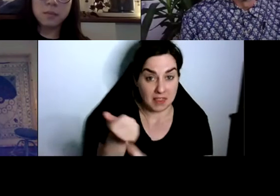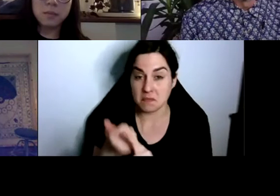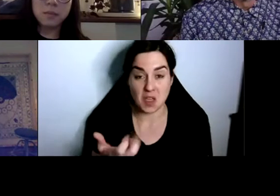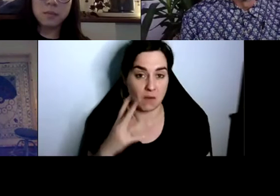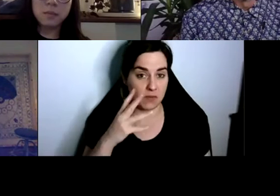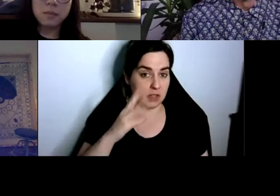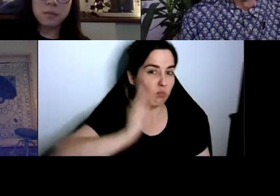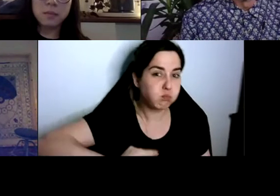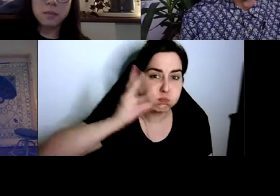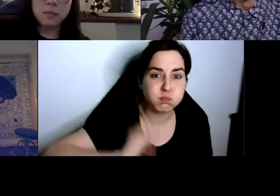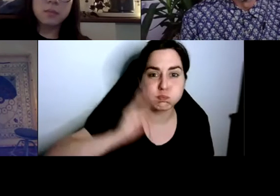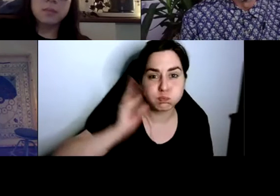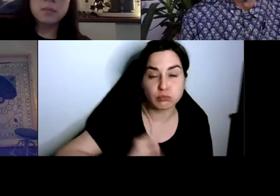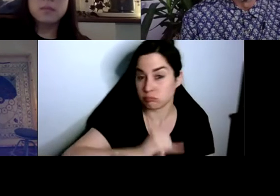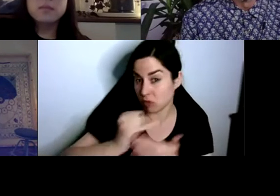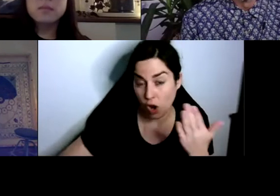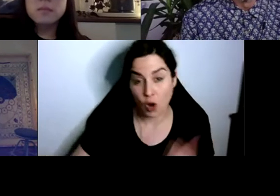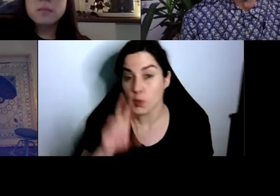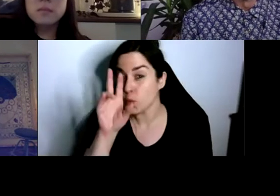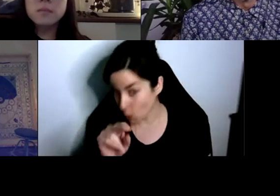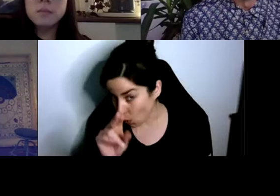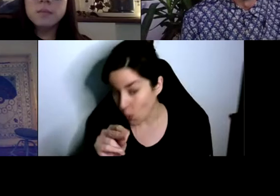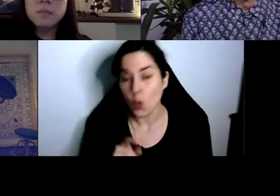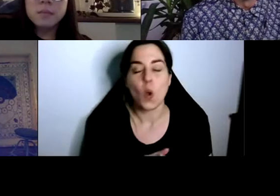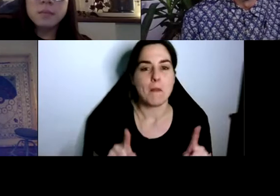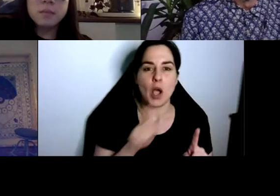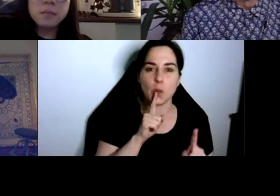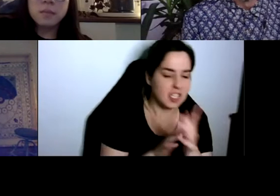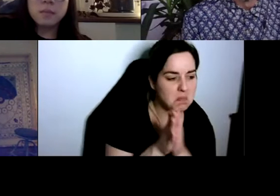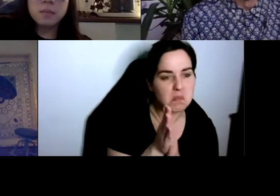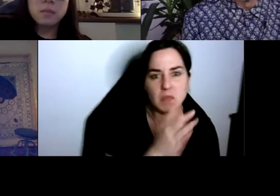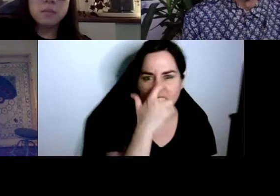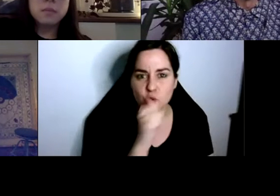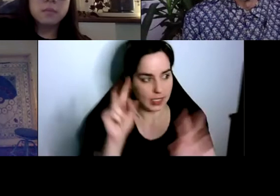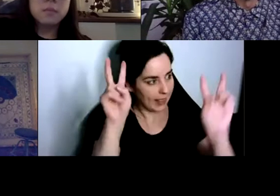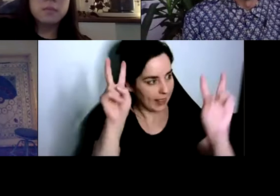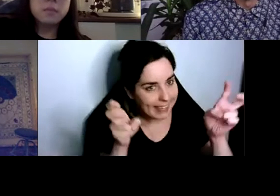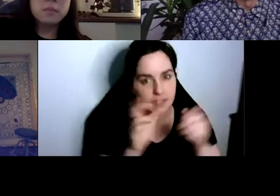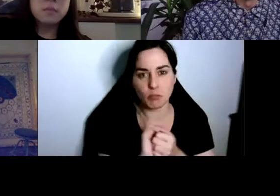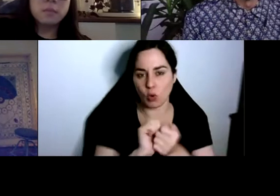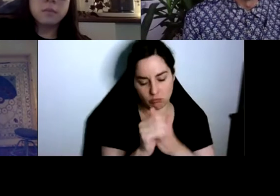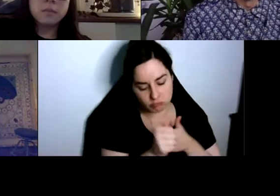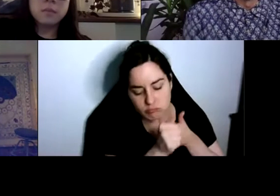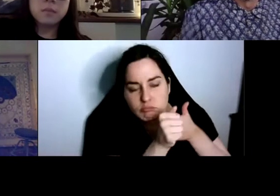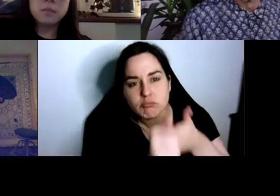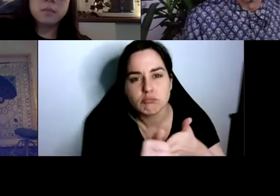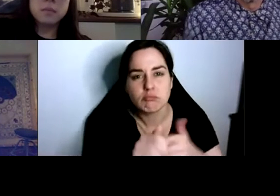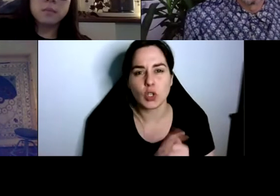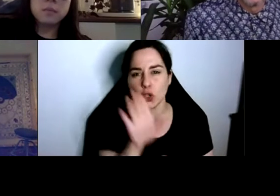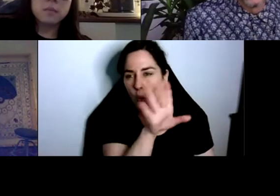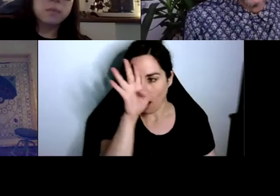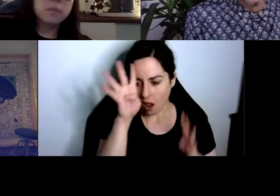are interested in the topic that's thematically guiding your creative interest at the